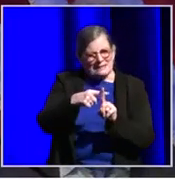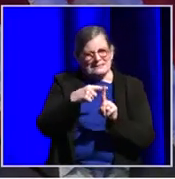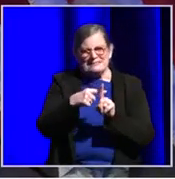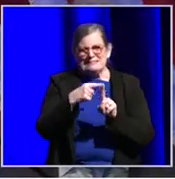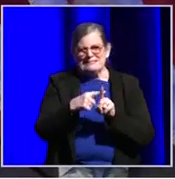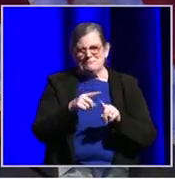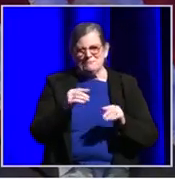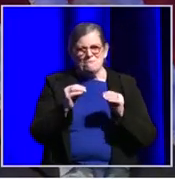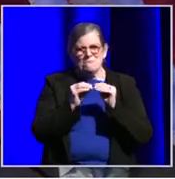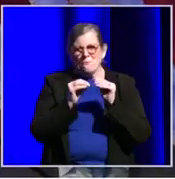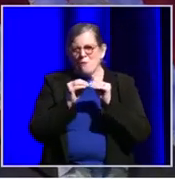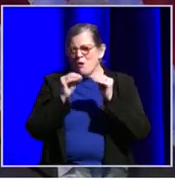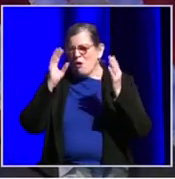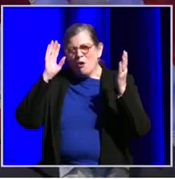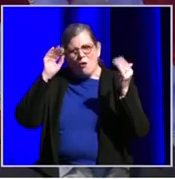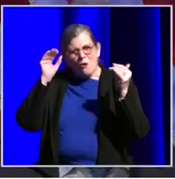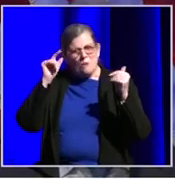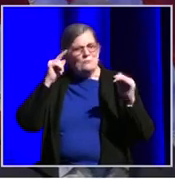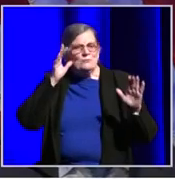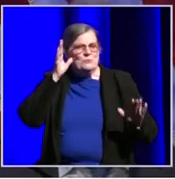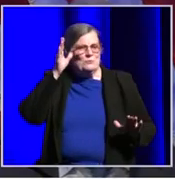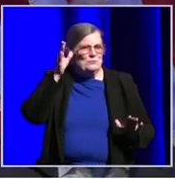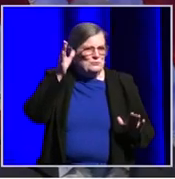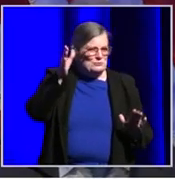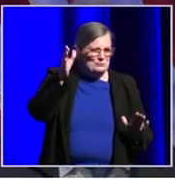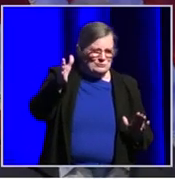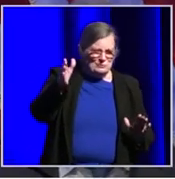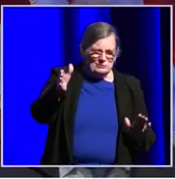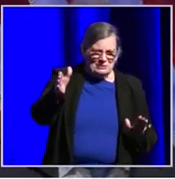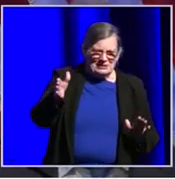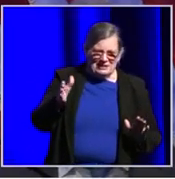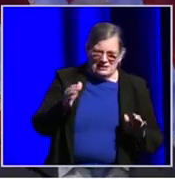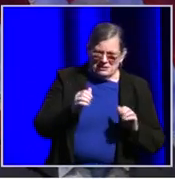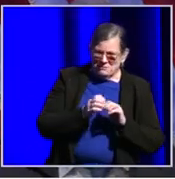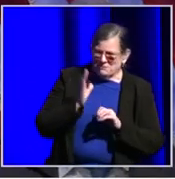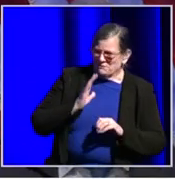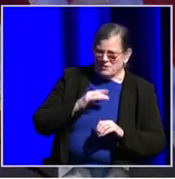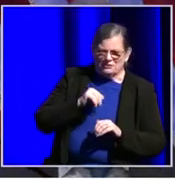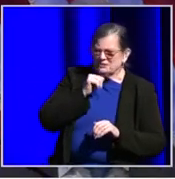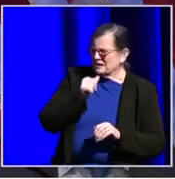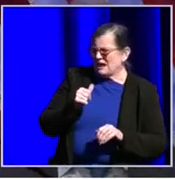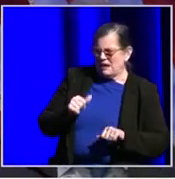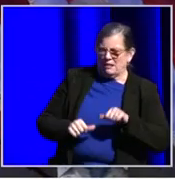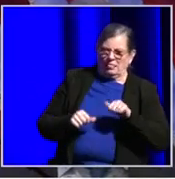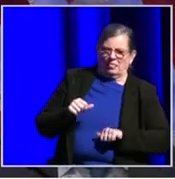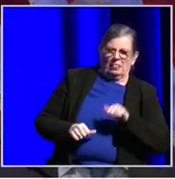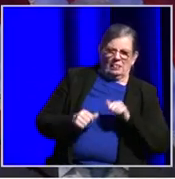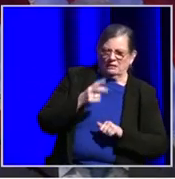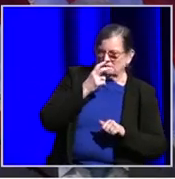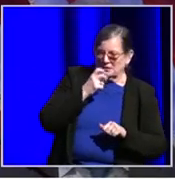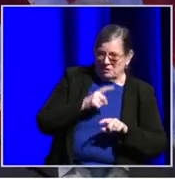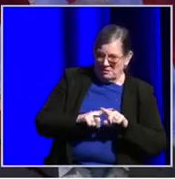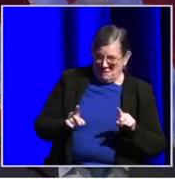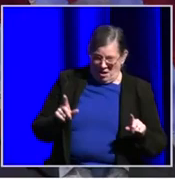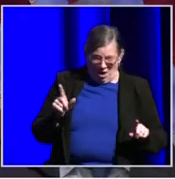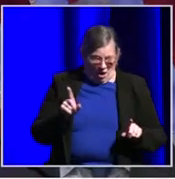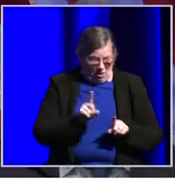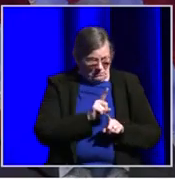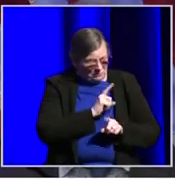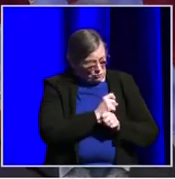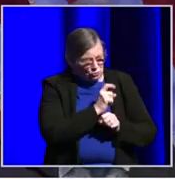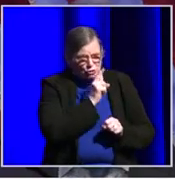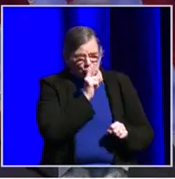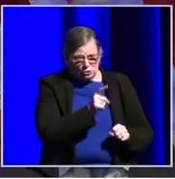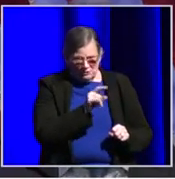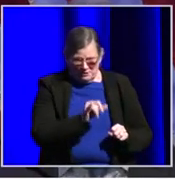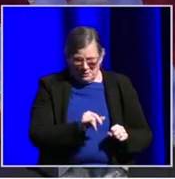than ever before. Not a blind optimism, but one that is informed by a